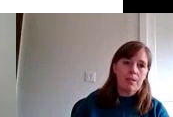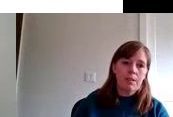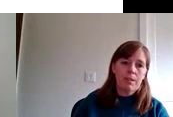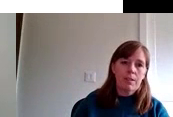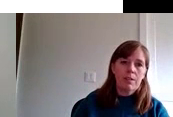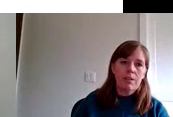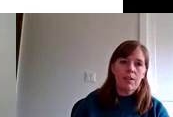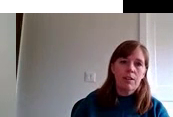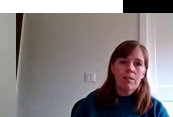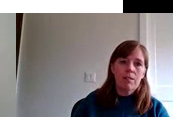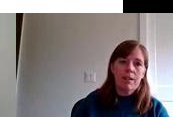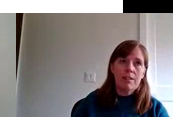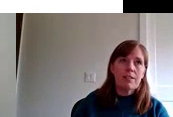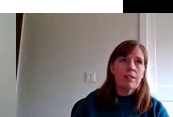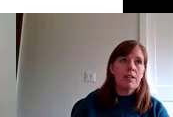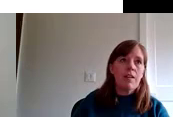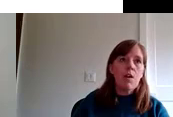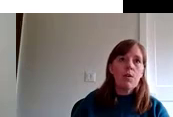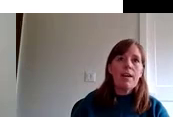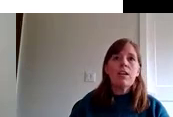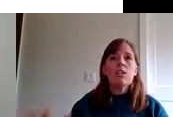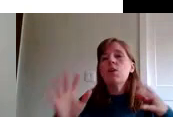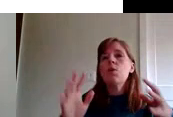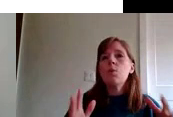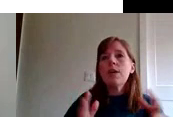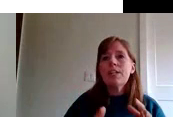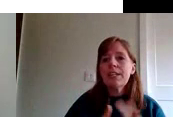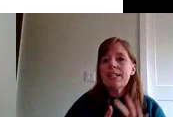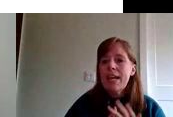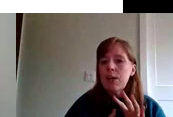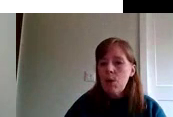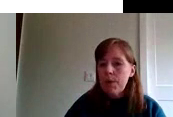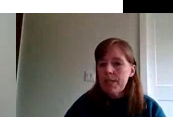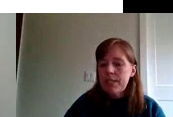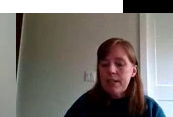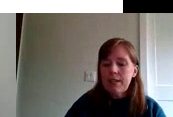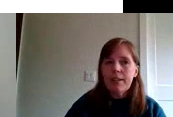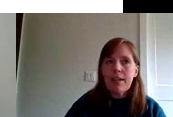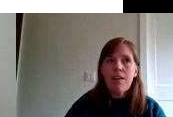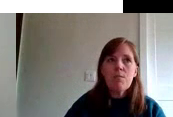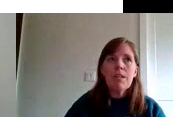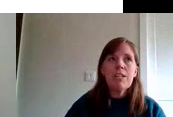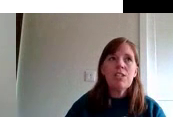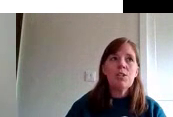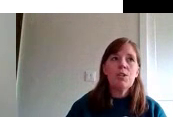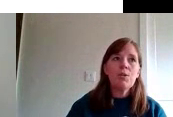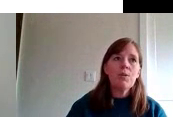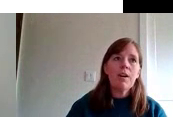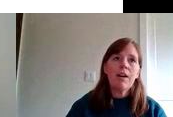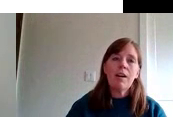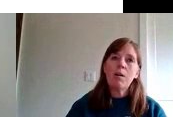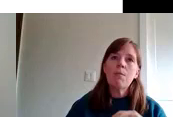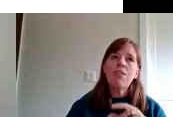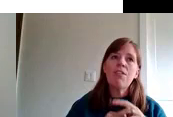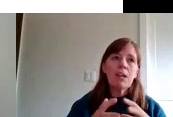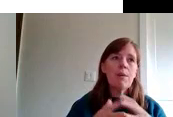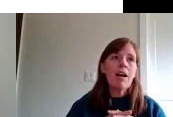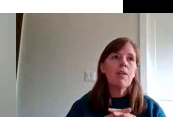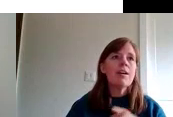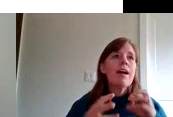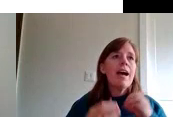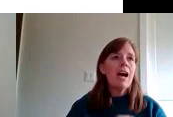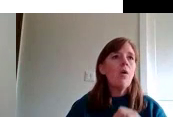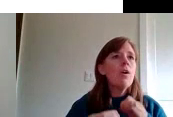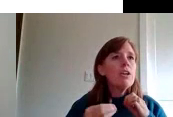students. All right. Okay, so we're actually going to take a moment, and I'd like everybody to